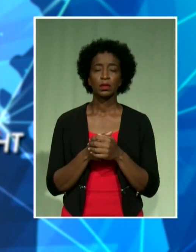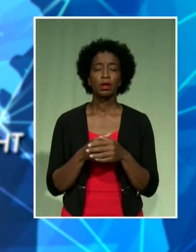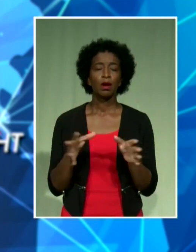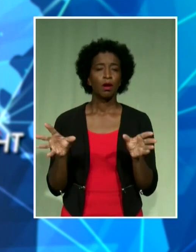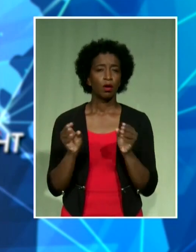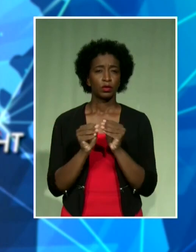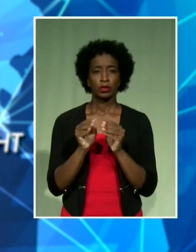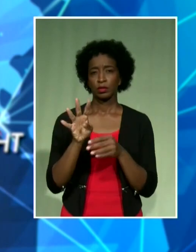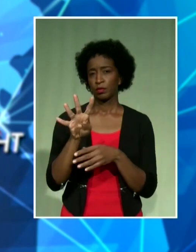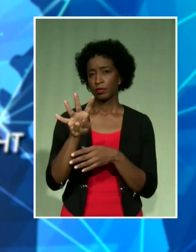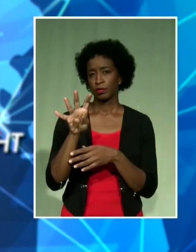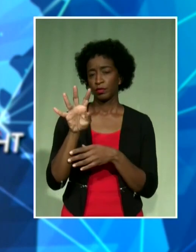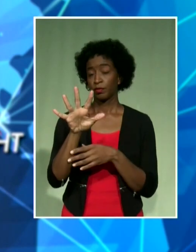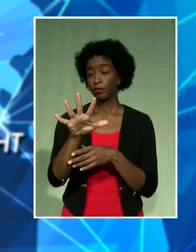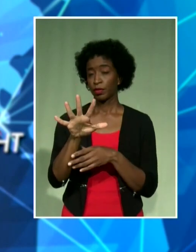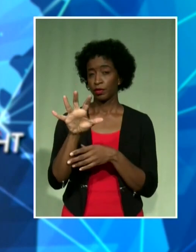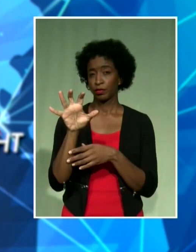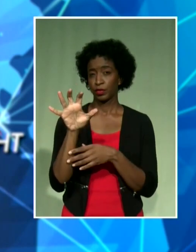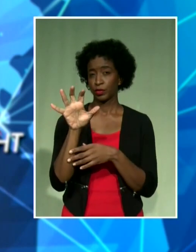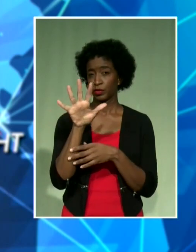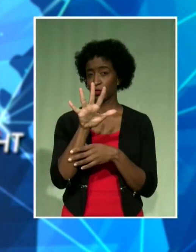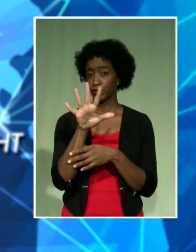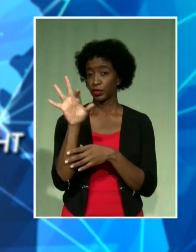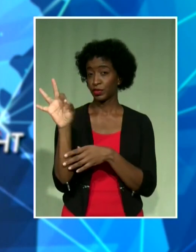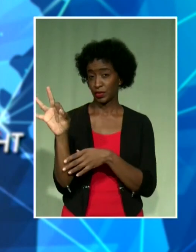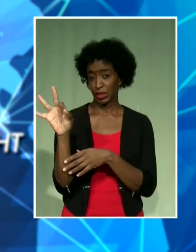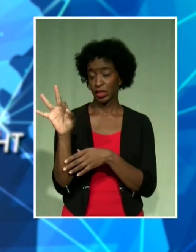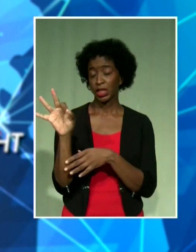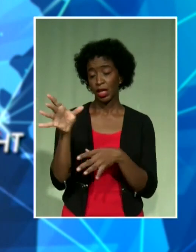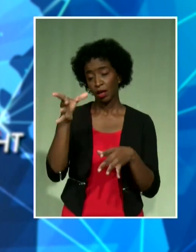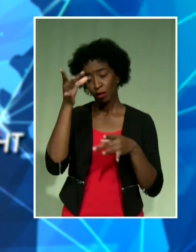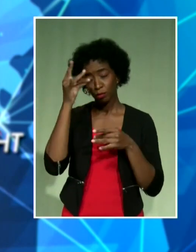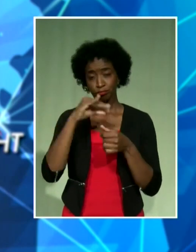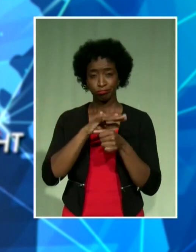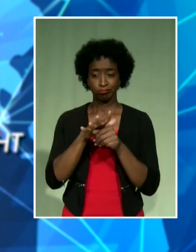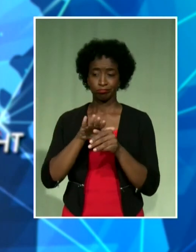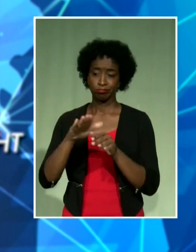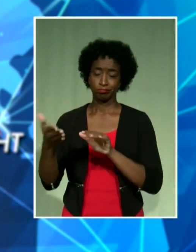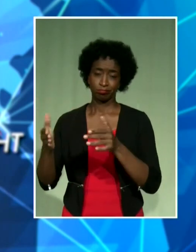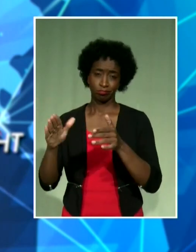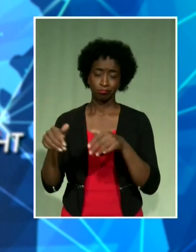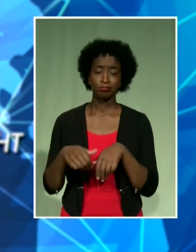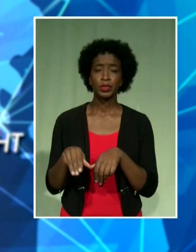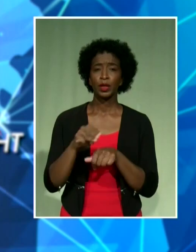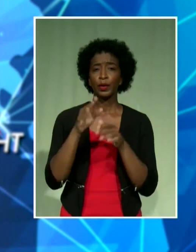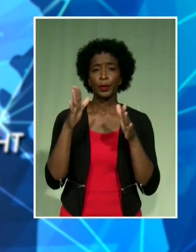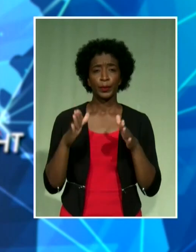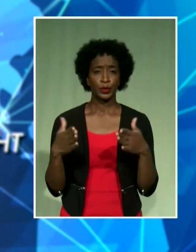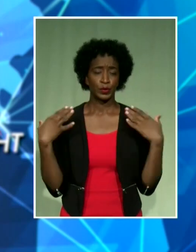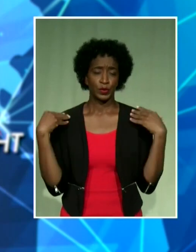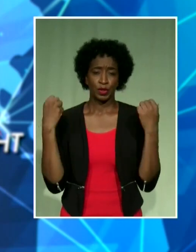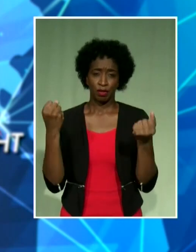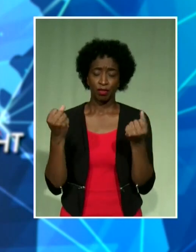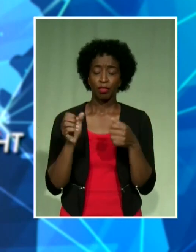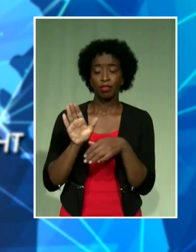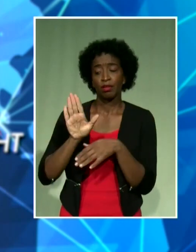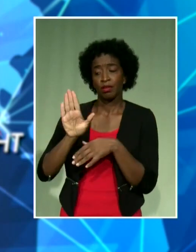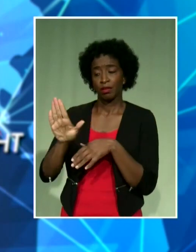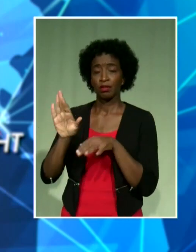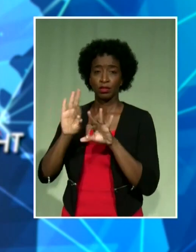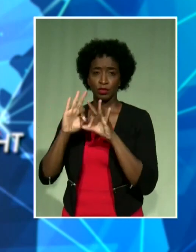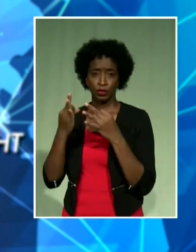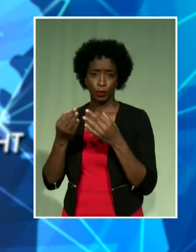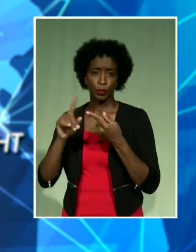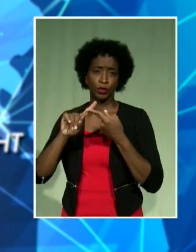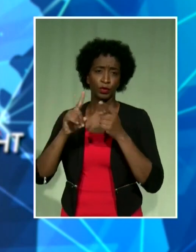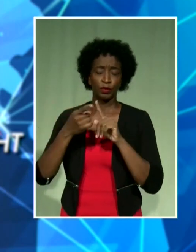to 559. Minister of Health and Wellness Ian Gooding-Edgell has extended his condolences to the family and friends of